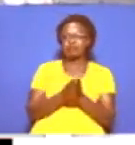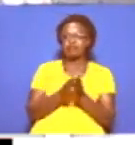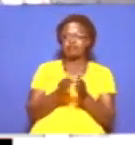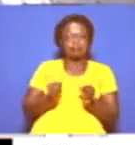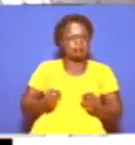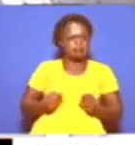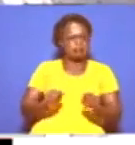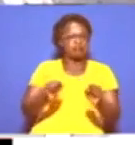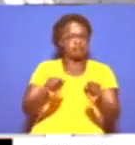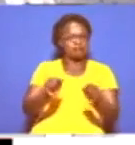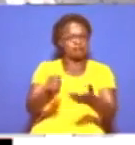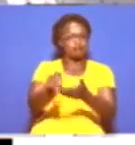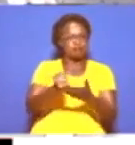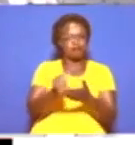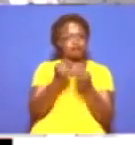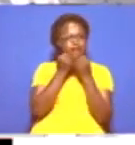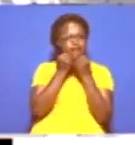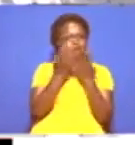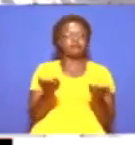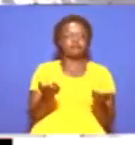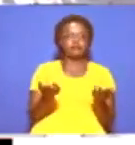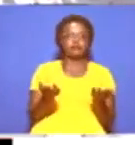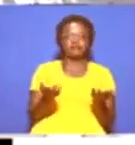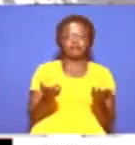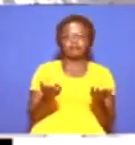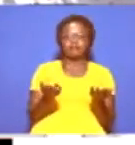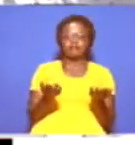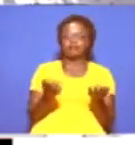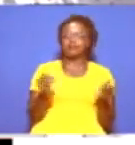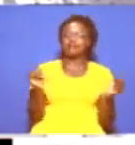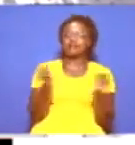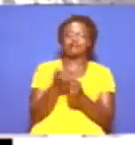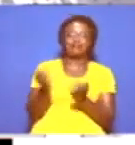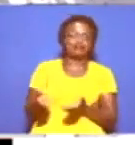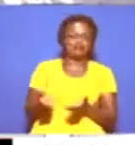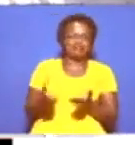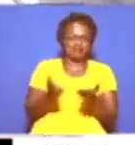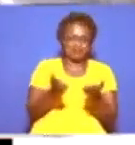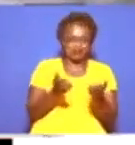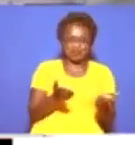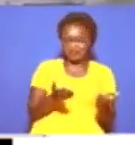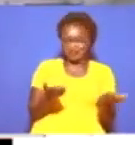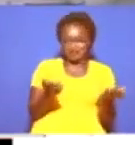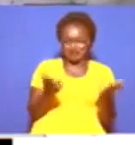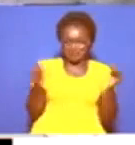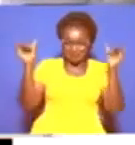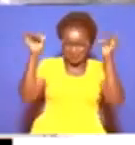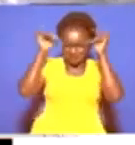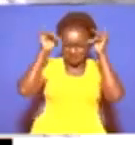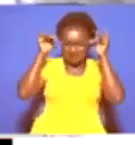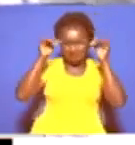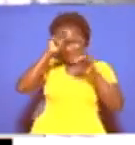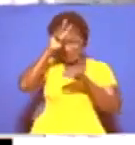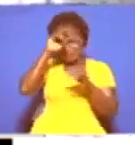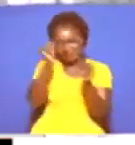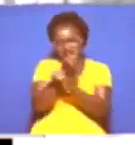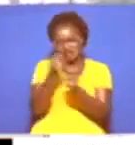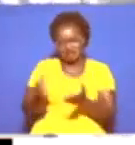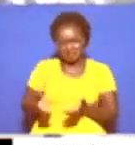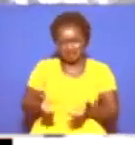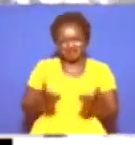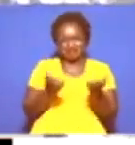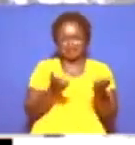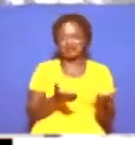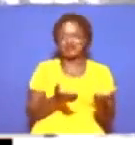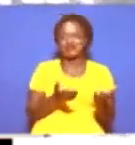haitusaidii. Haitubebi hata. Hata ibebi. Sisi na wafugaji ngamia ngombe, hata mbuzi hawezi beba.